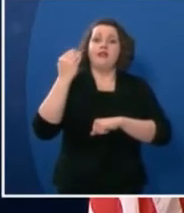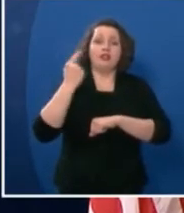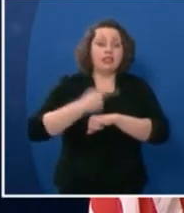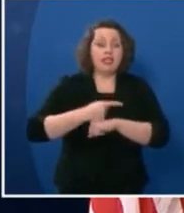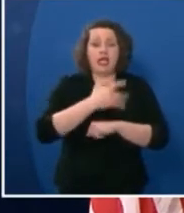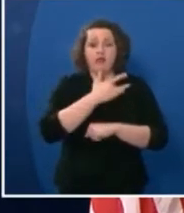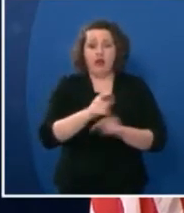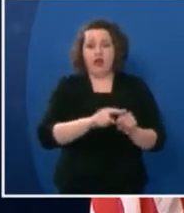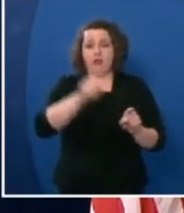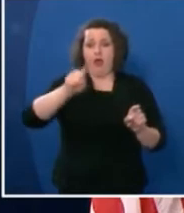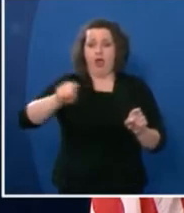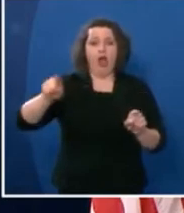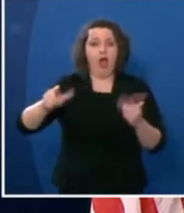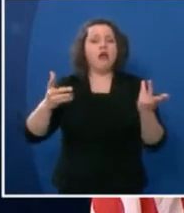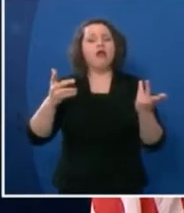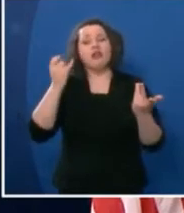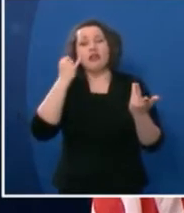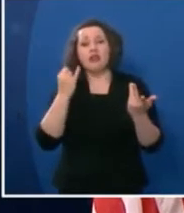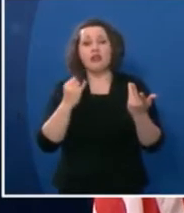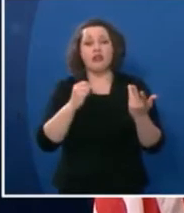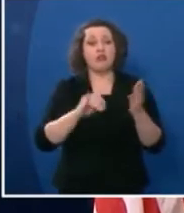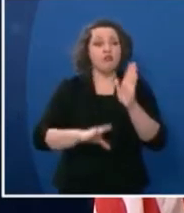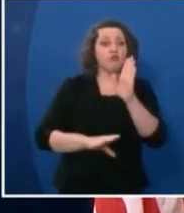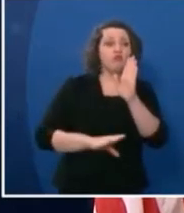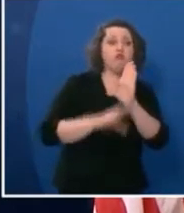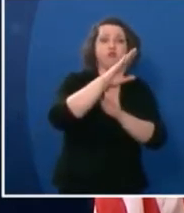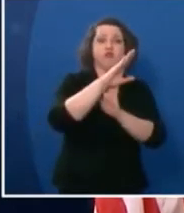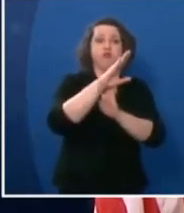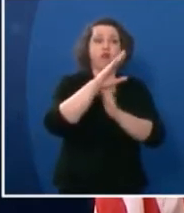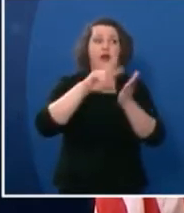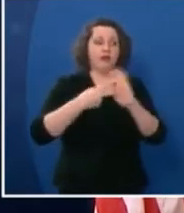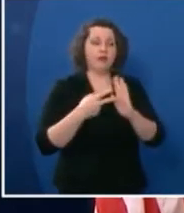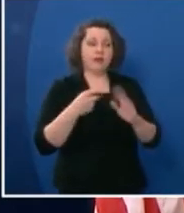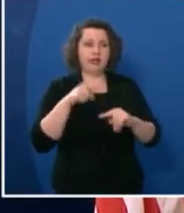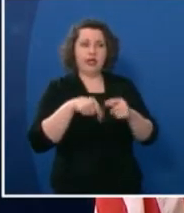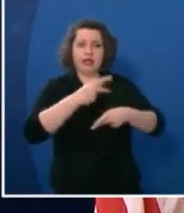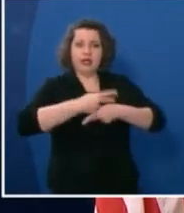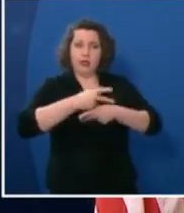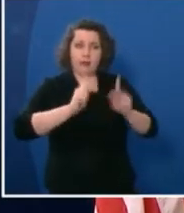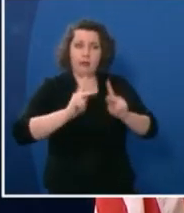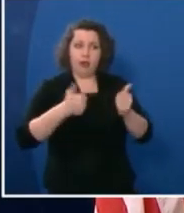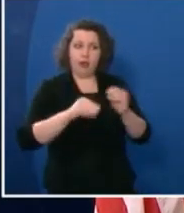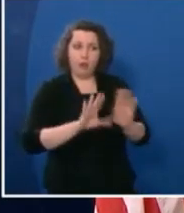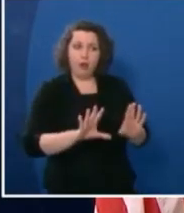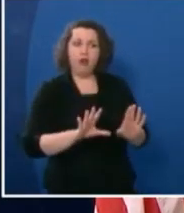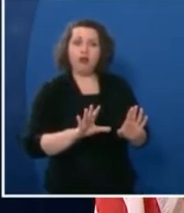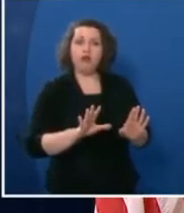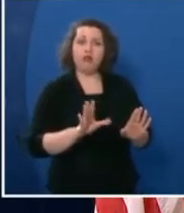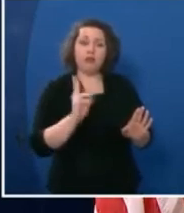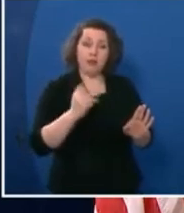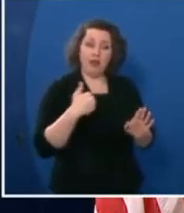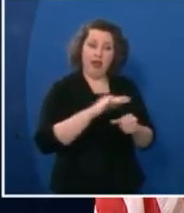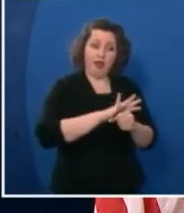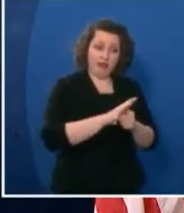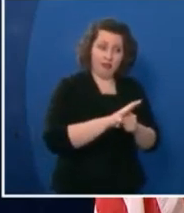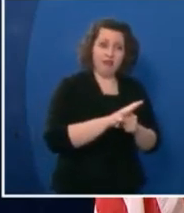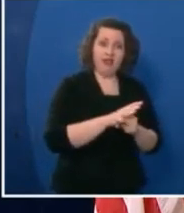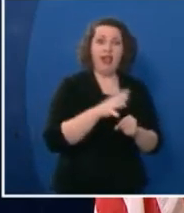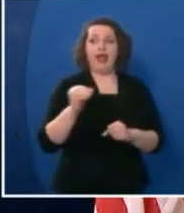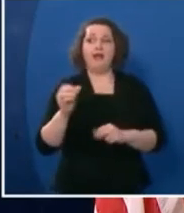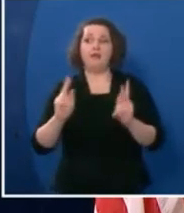type of a surge that might impact our ability to take care of Iowans, those with COVID-19 symptoms and